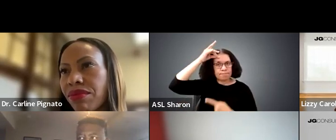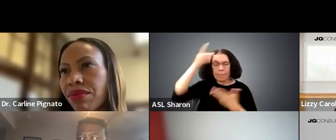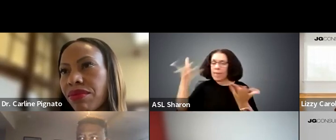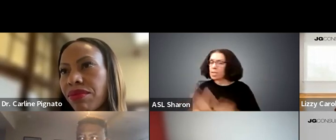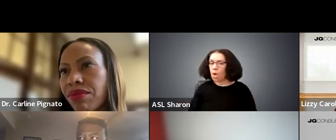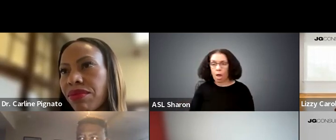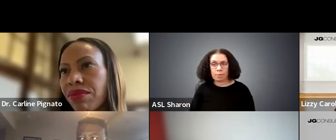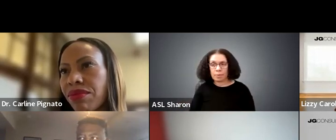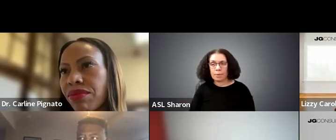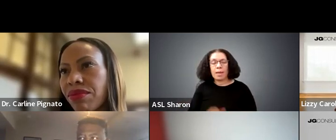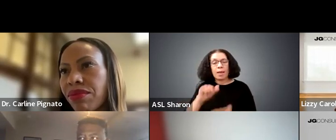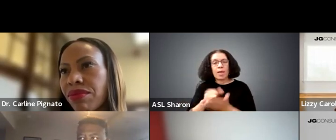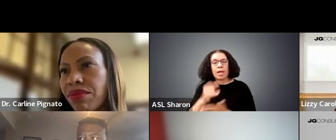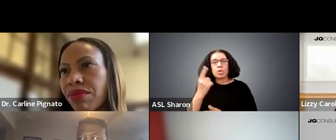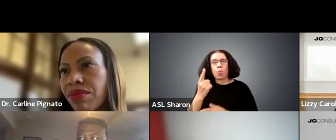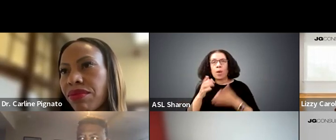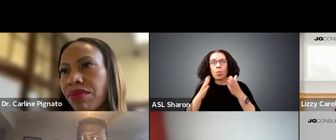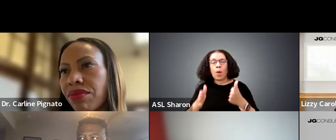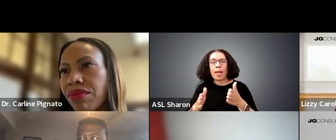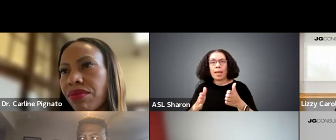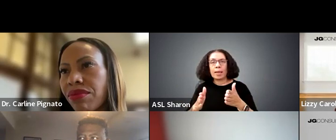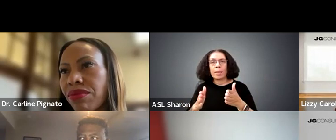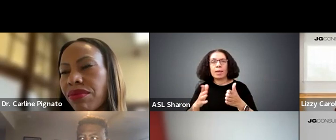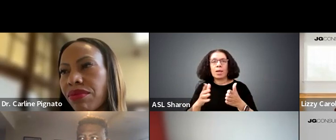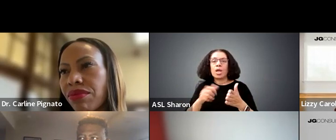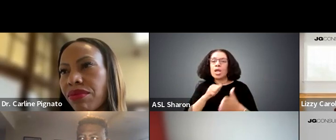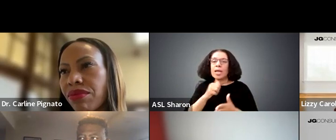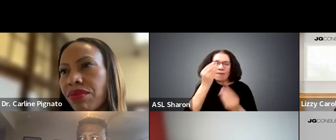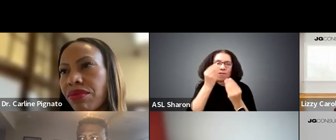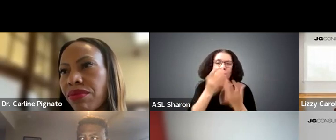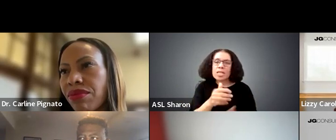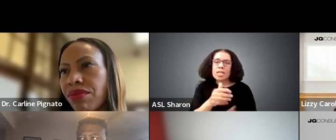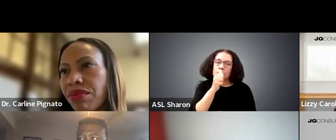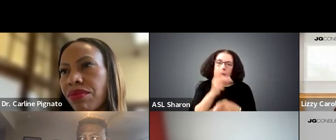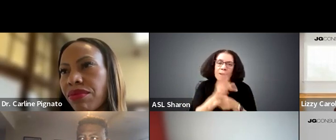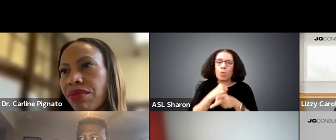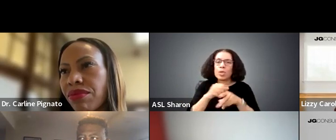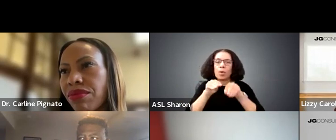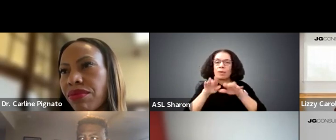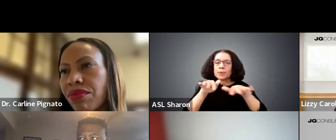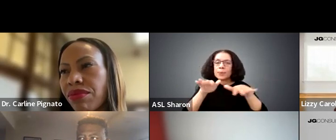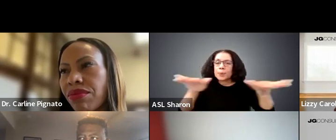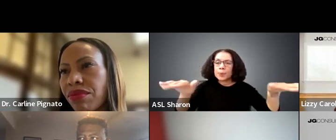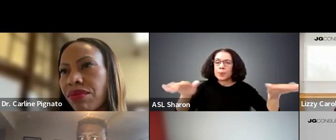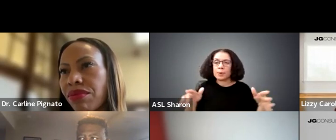of keeping the least amount of free floating information available, and it